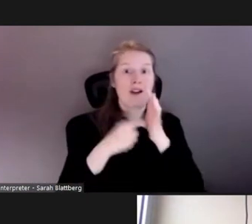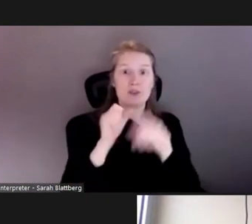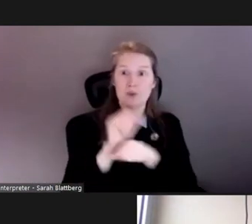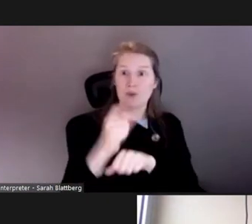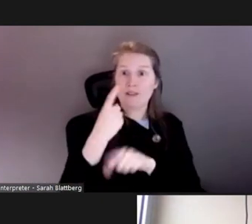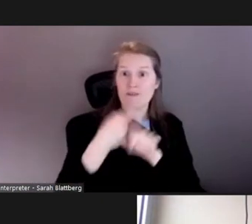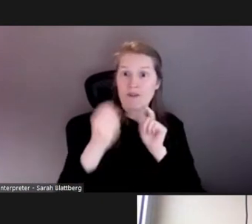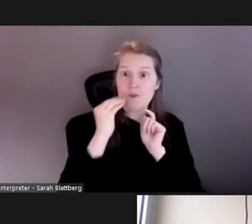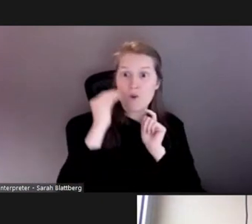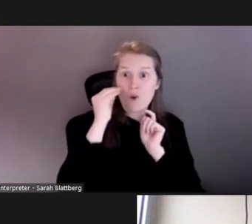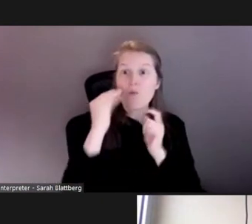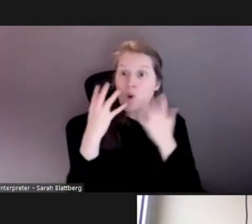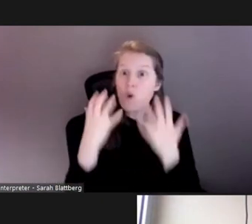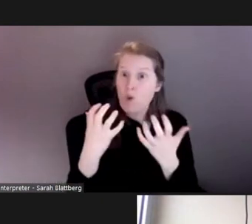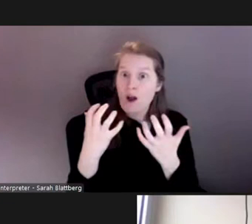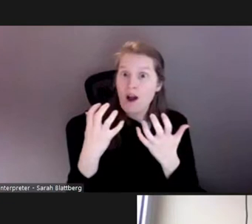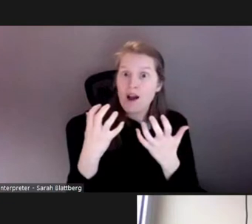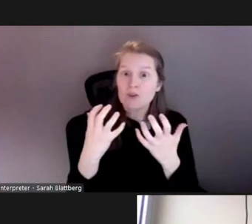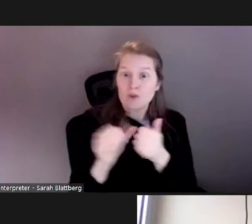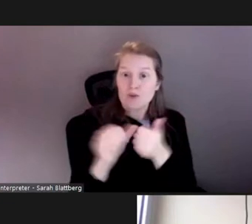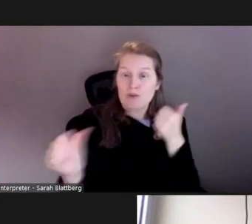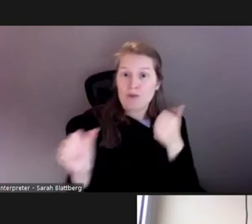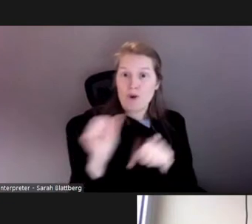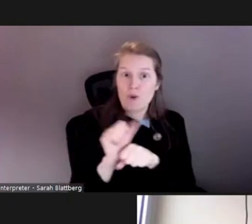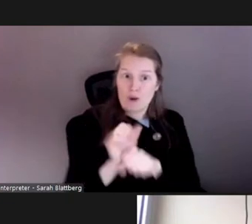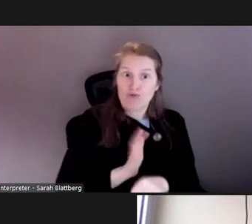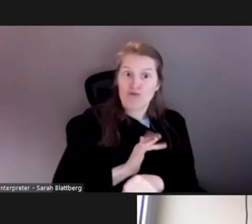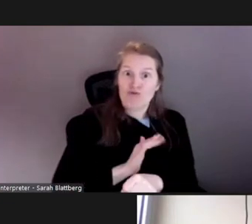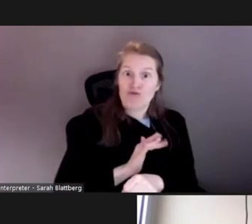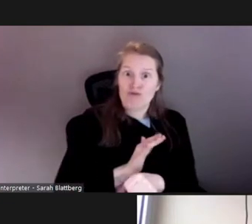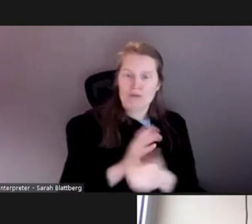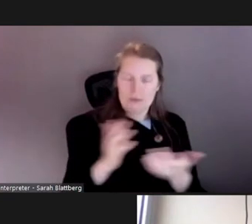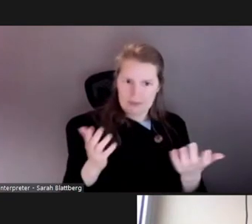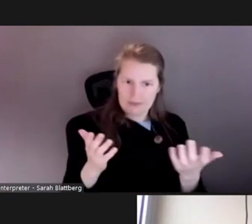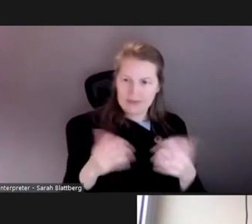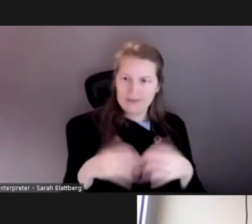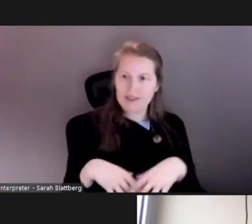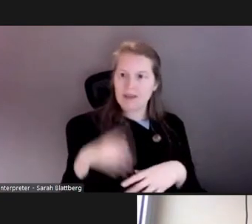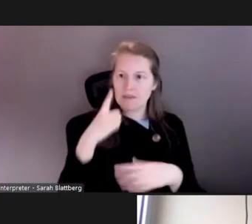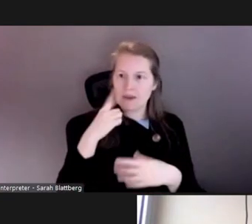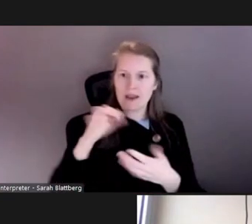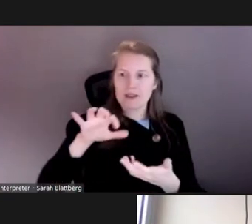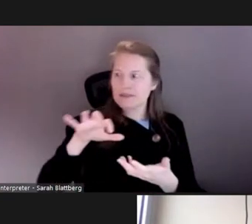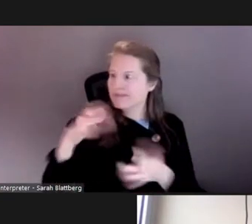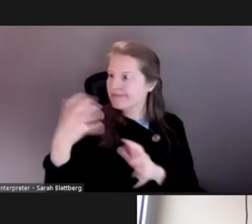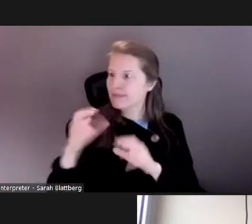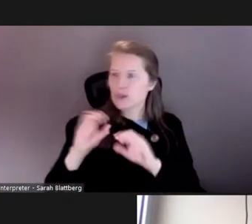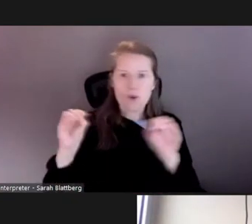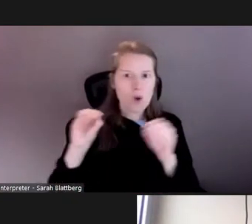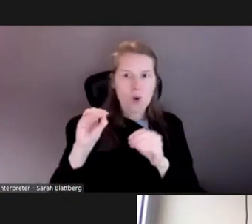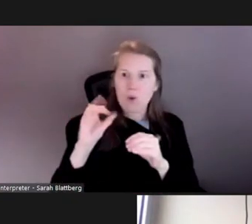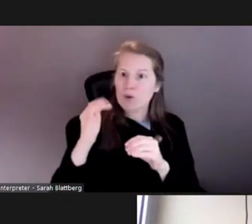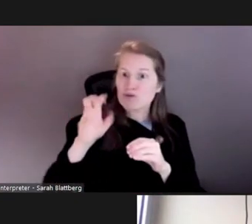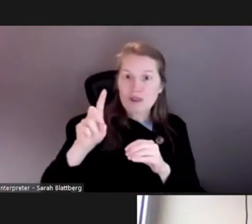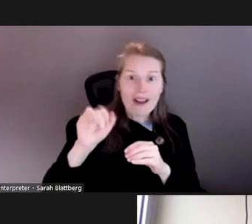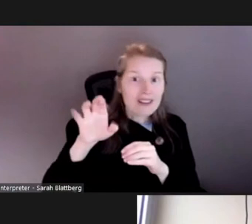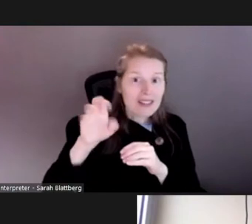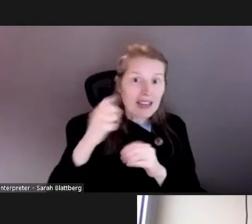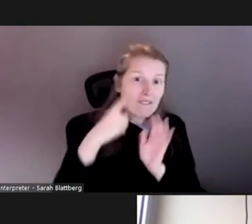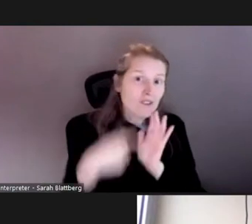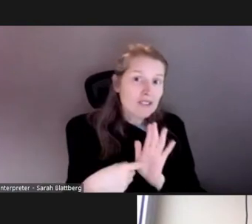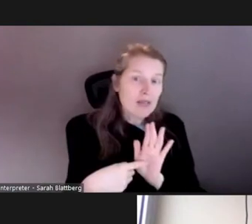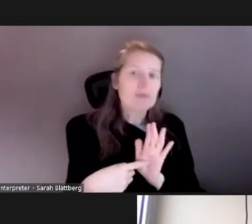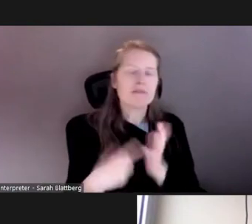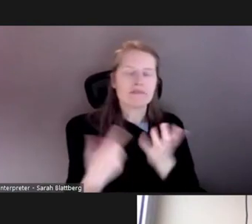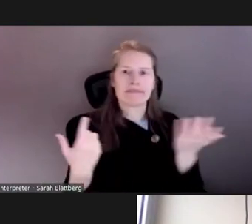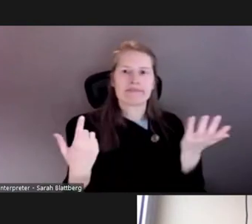or are trying to take advantage of remote work opportunities because of disruptions in childcare. All of that also